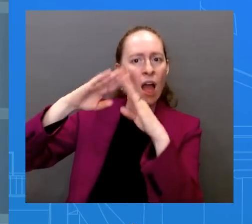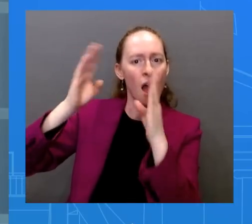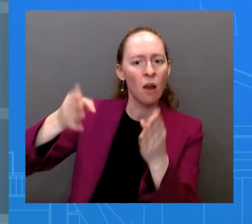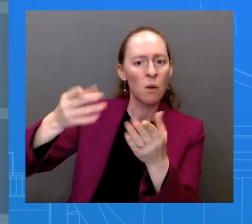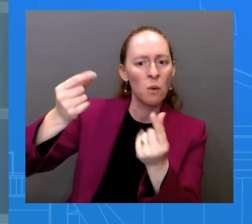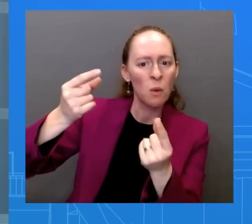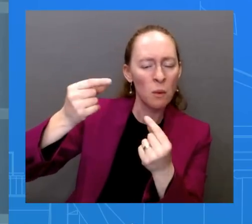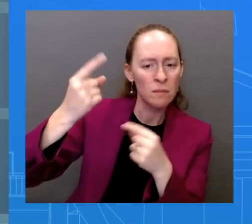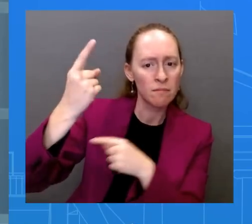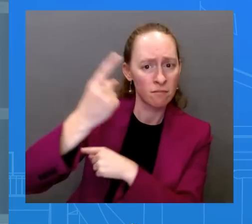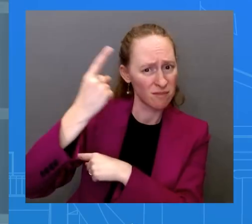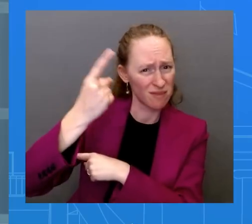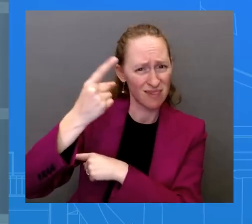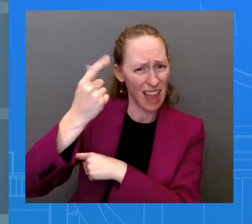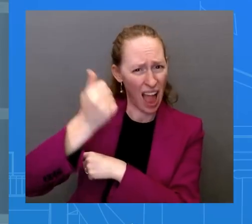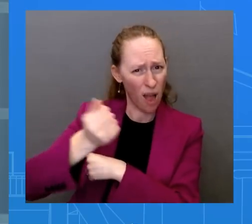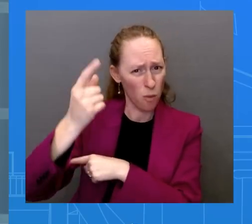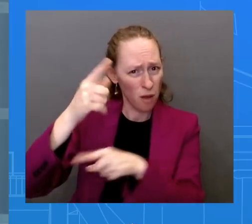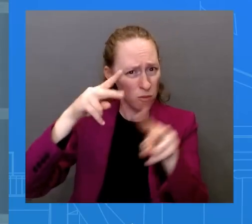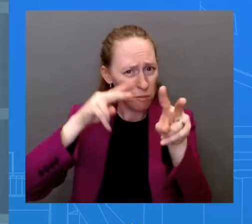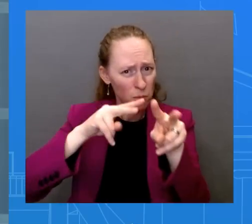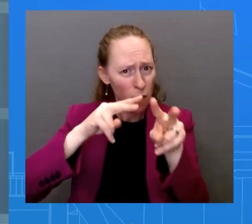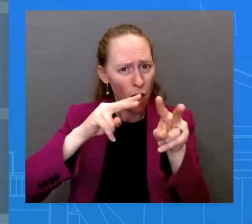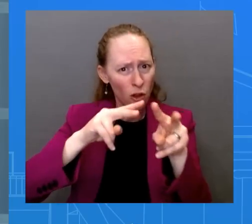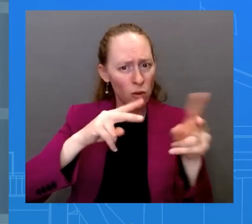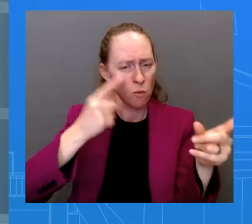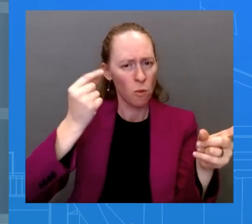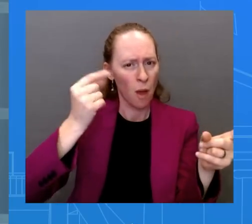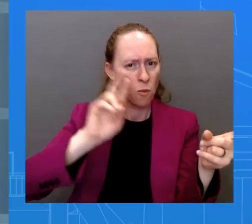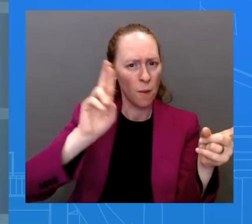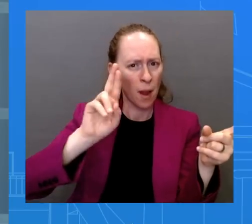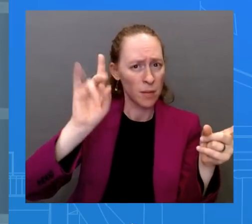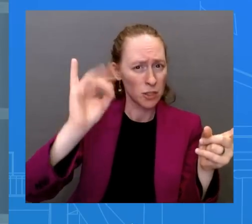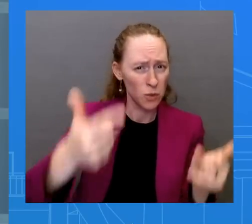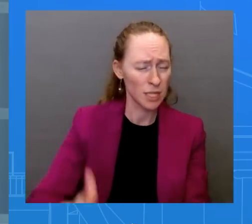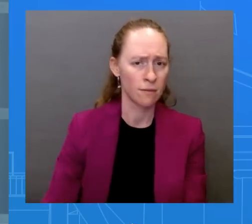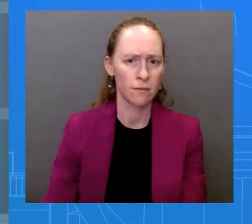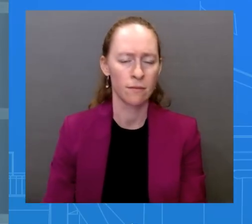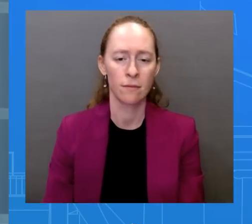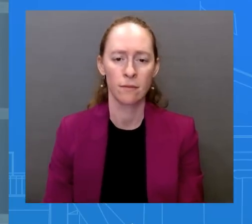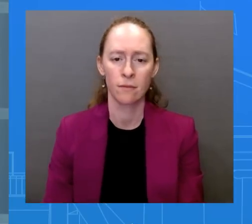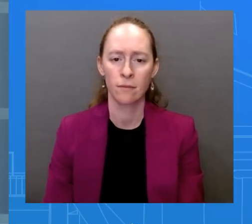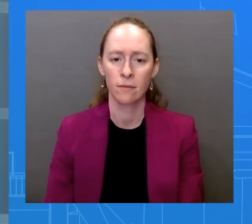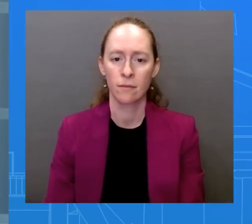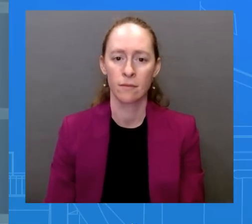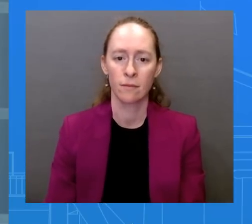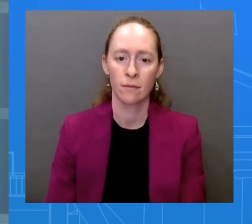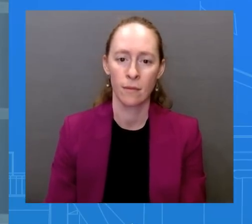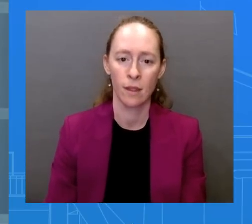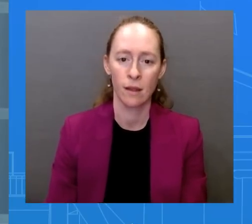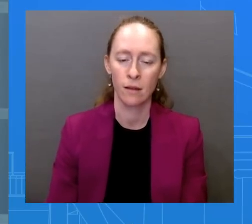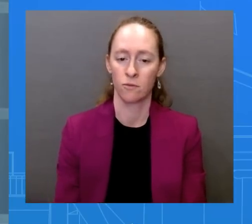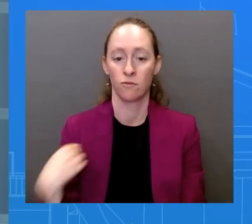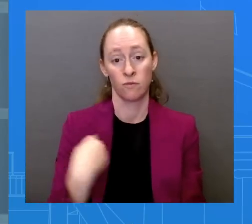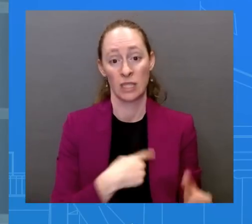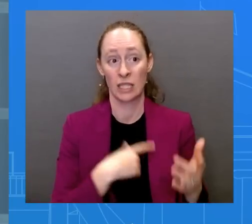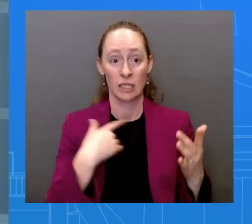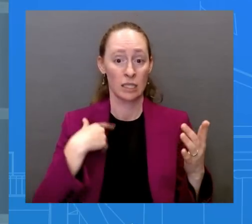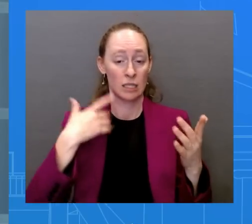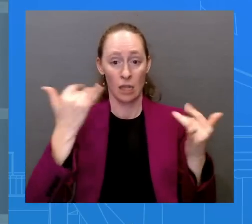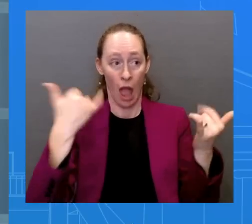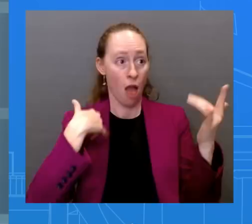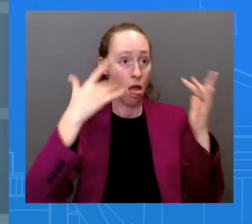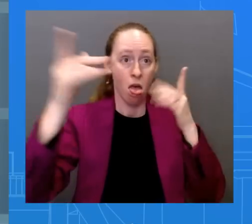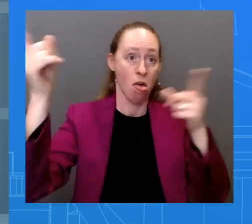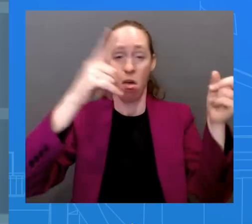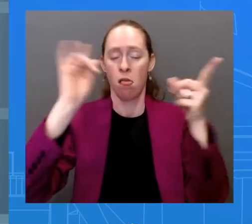about it, what is the thinking? Look, our thinking is we are going to focus on the here and now. We're going to focus on the wins that we have been